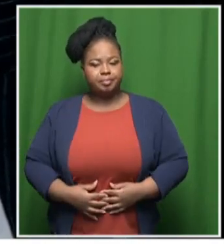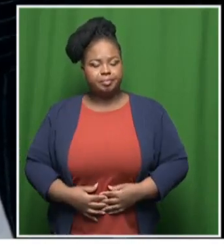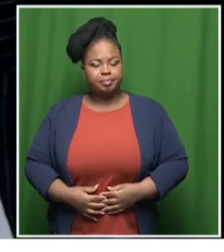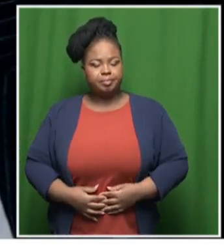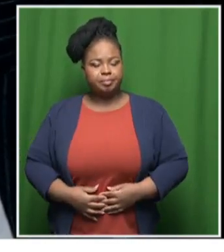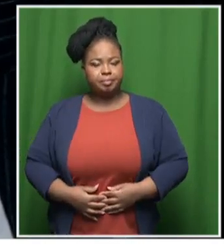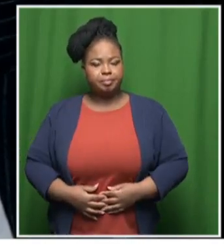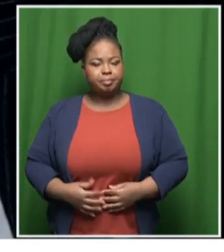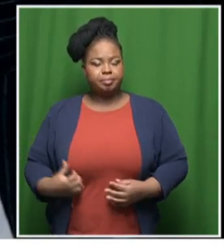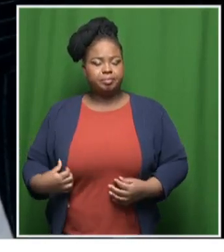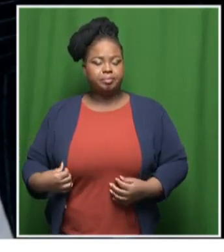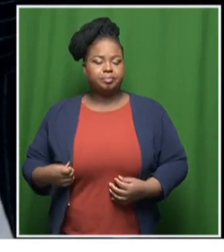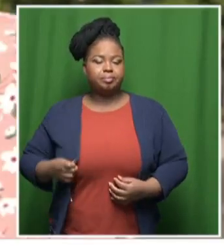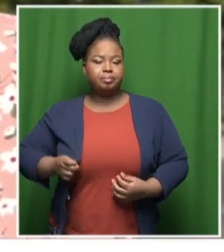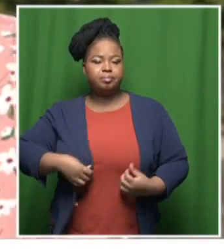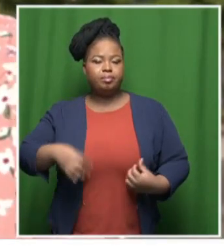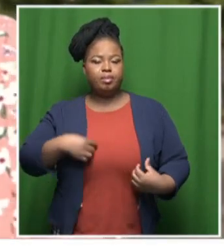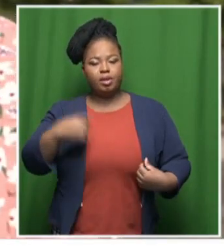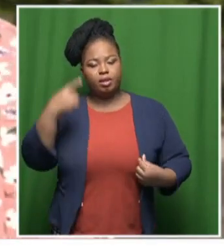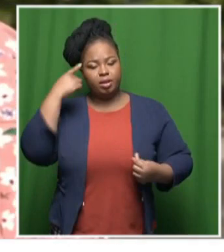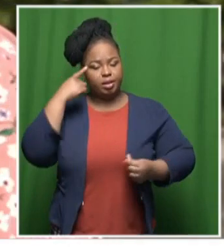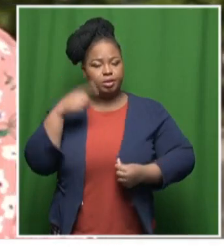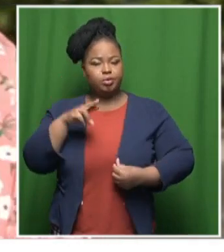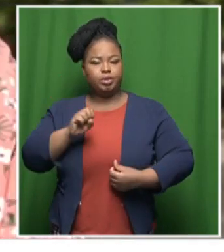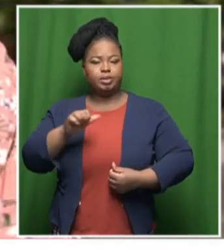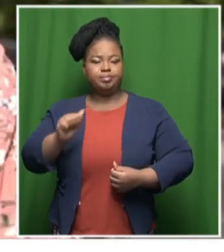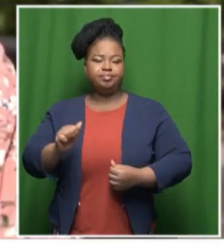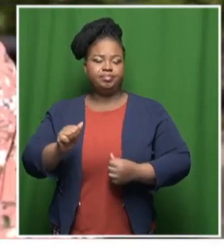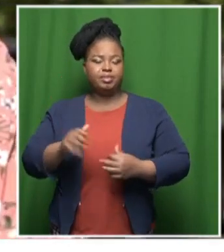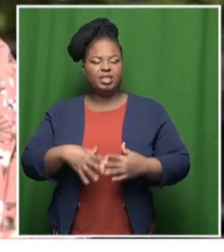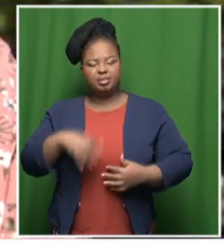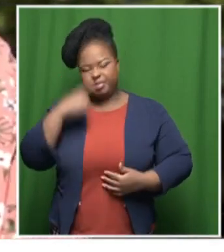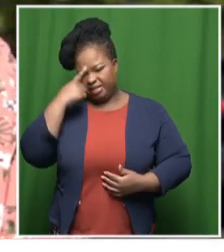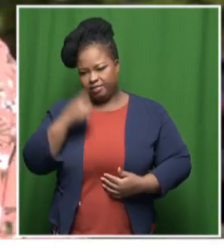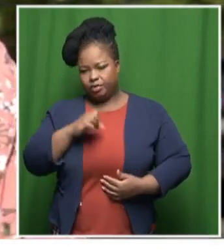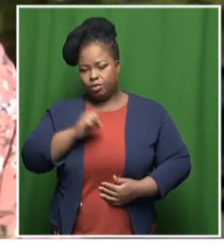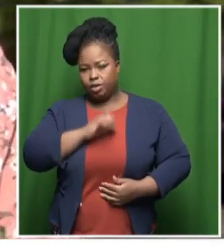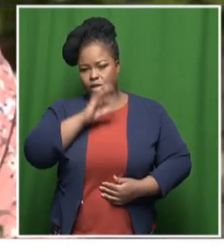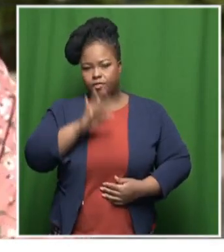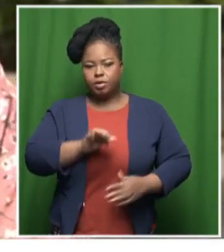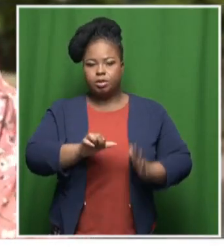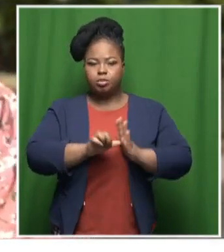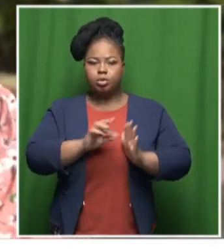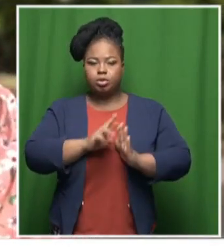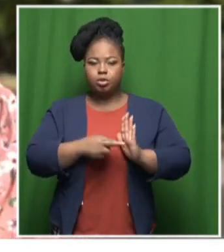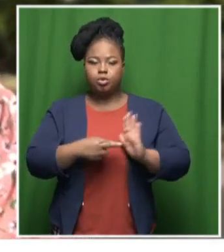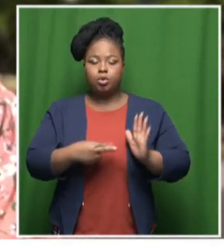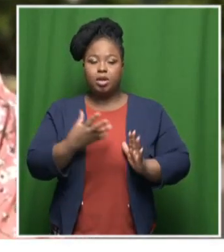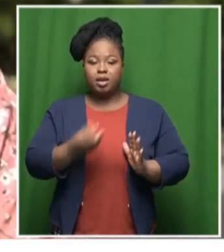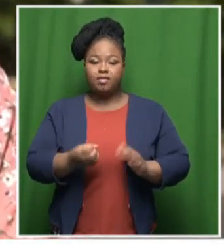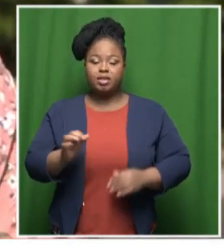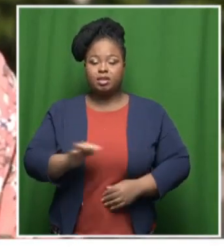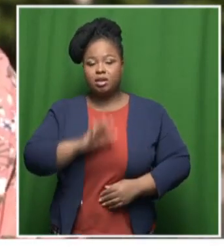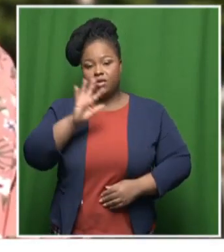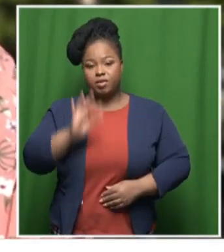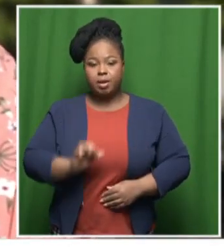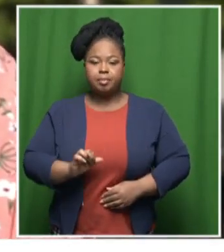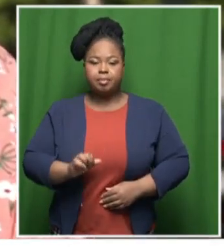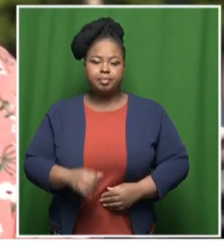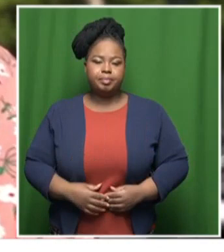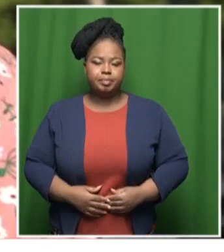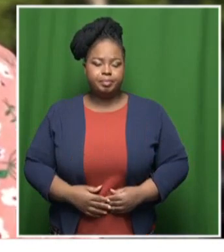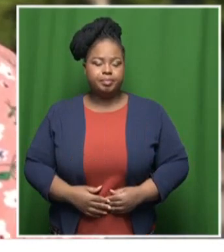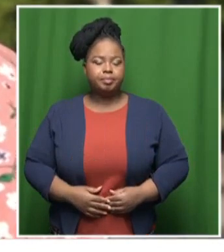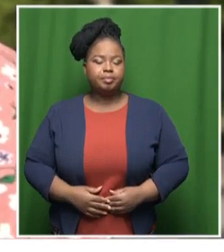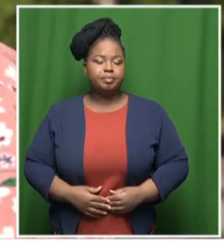think the United States of America believes South Africa has an important role on the African continent, and that